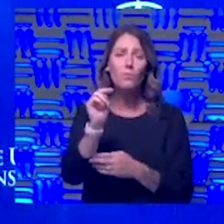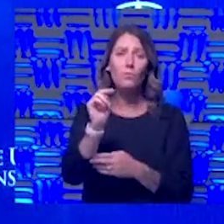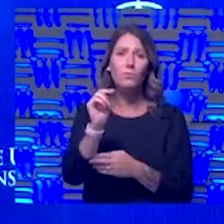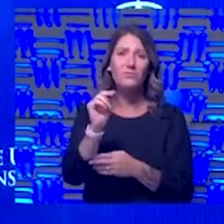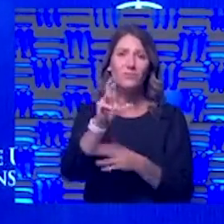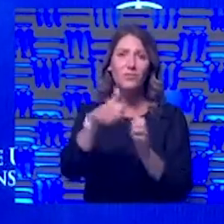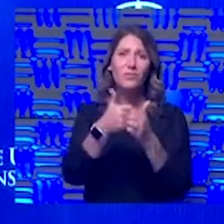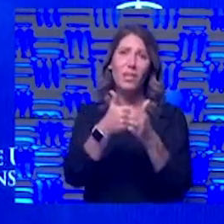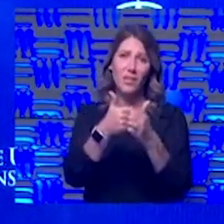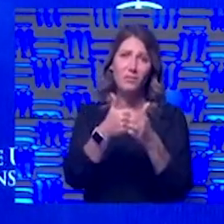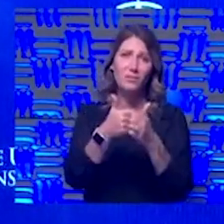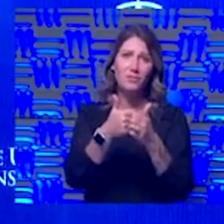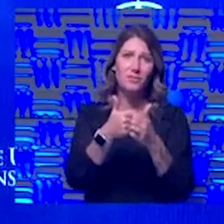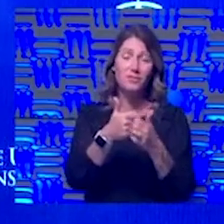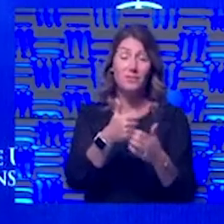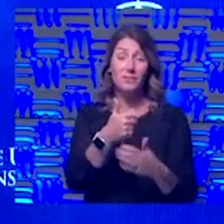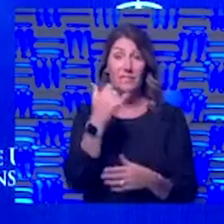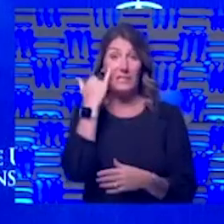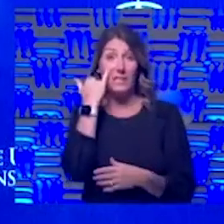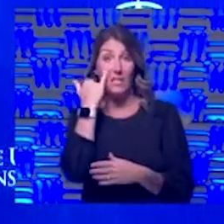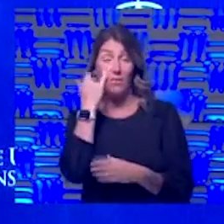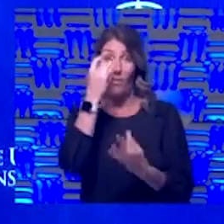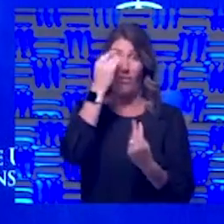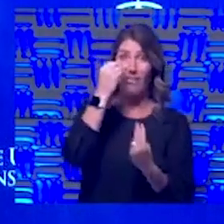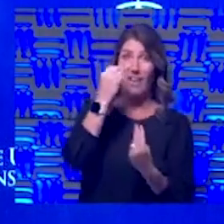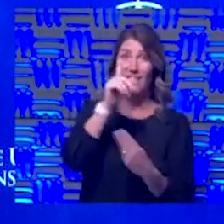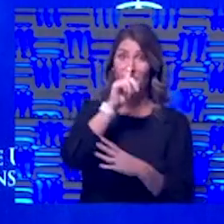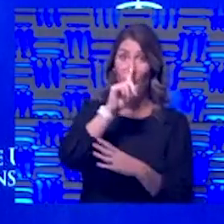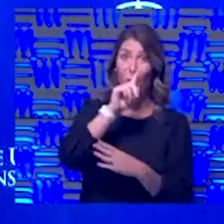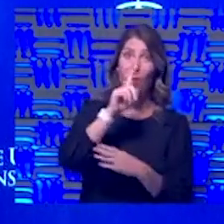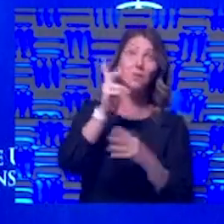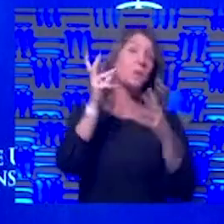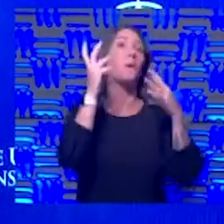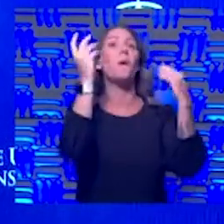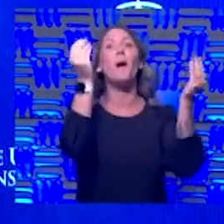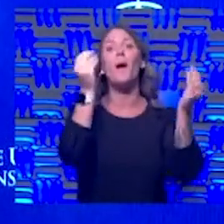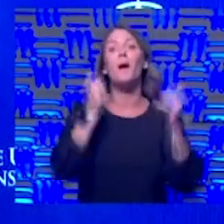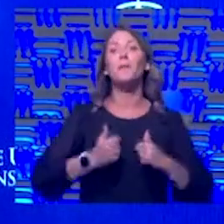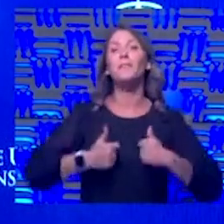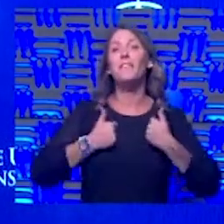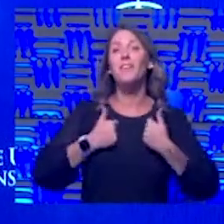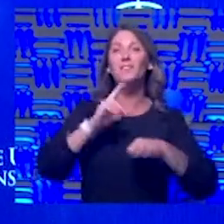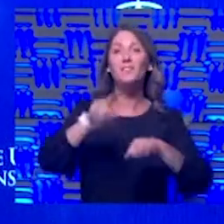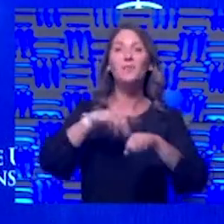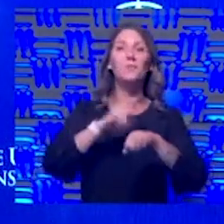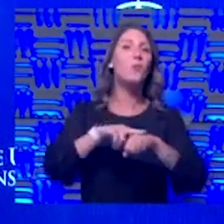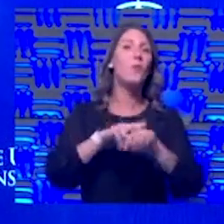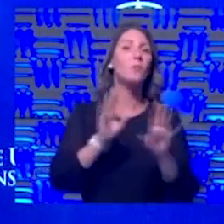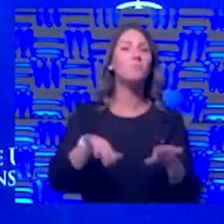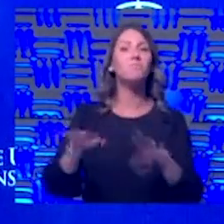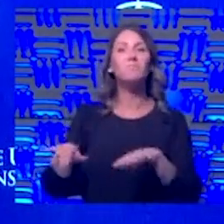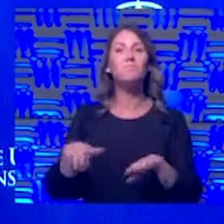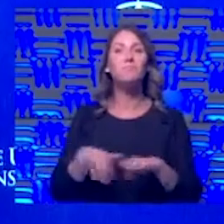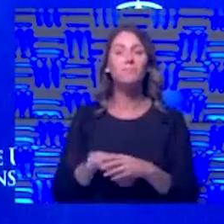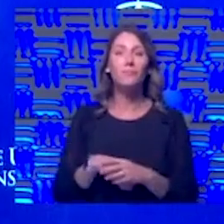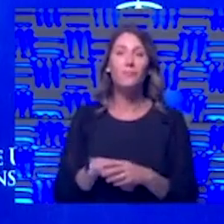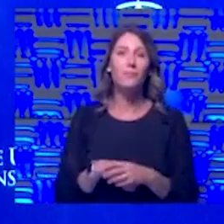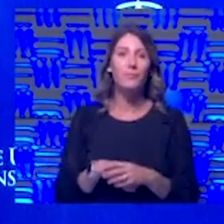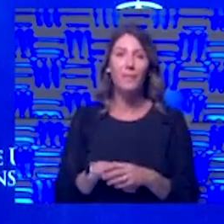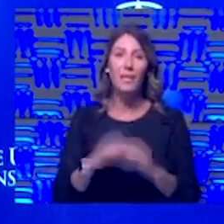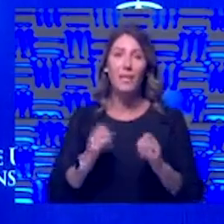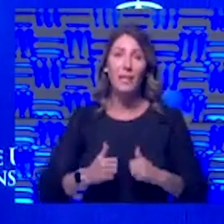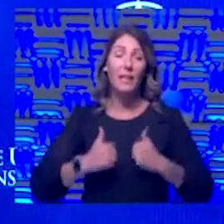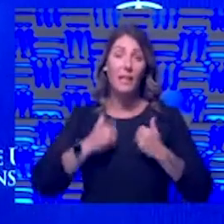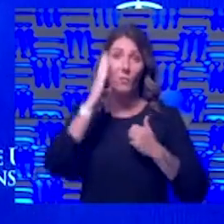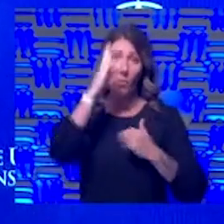your own challenges, because if you think it's a hoax and you go out and act like life is normal, life will